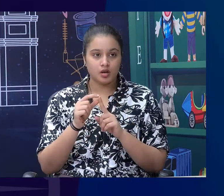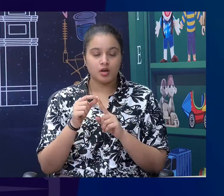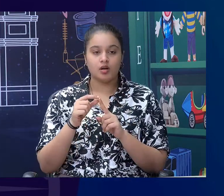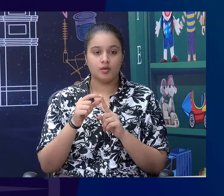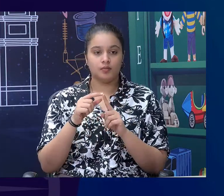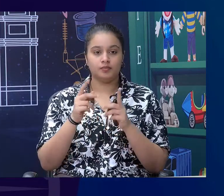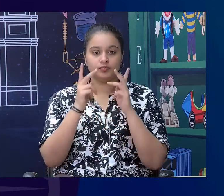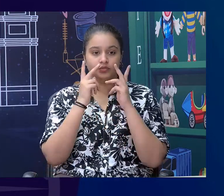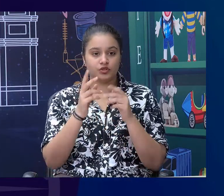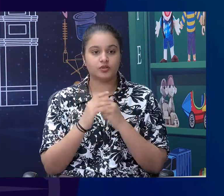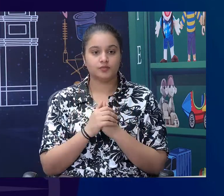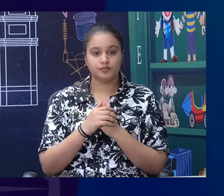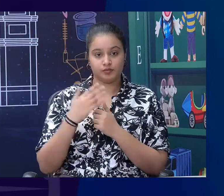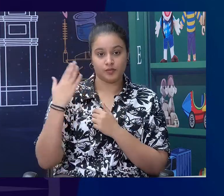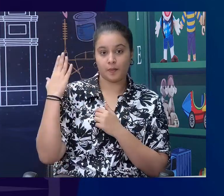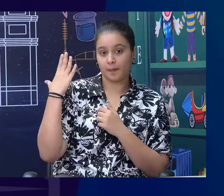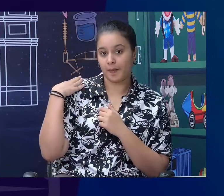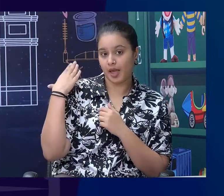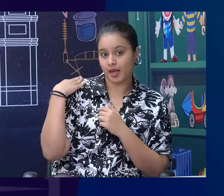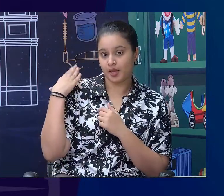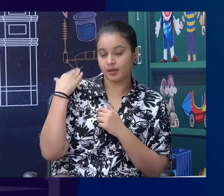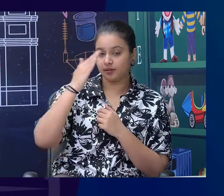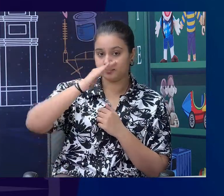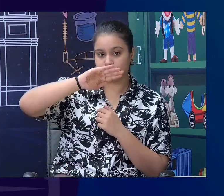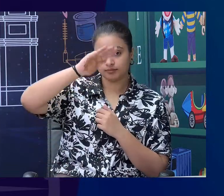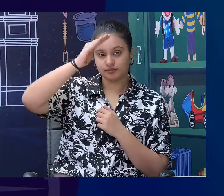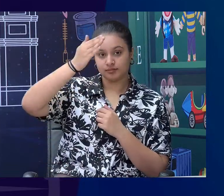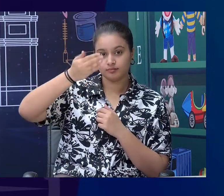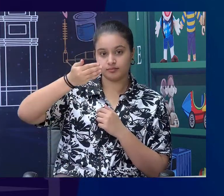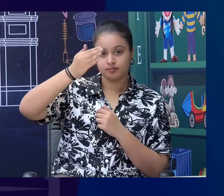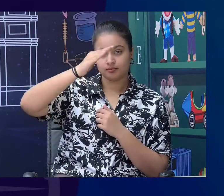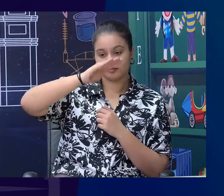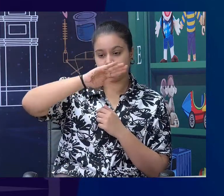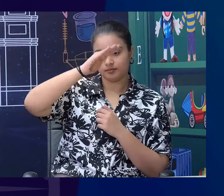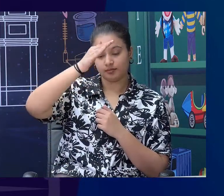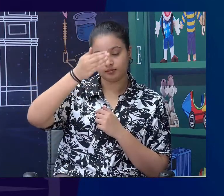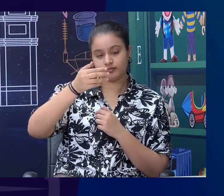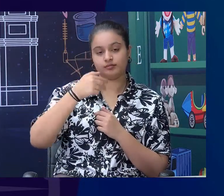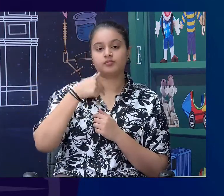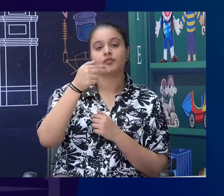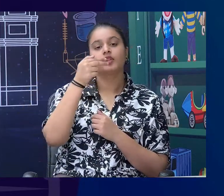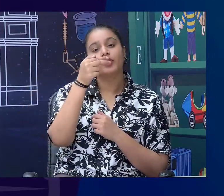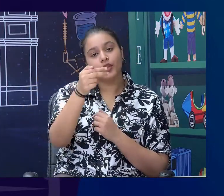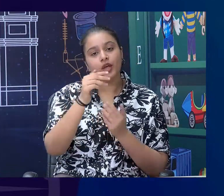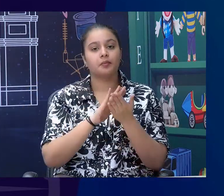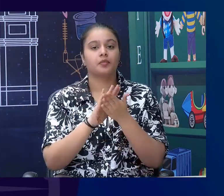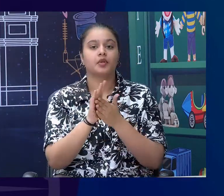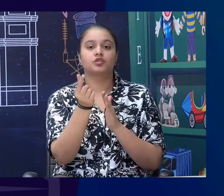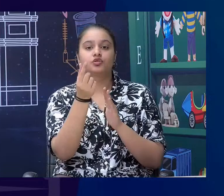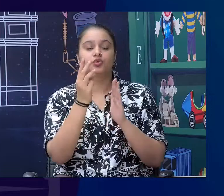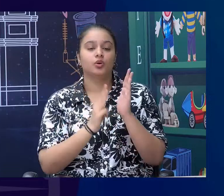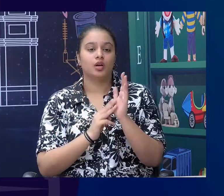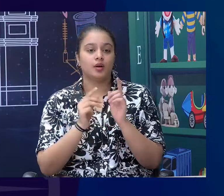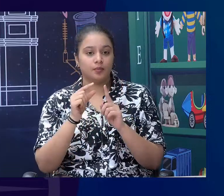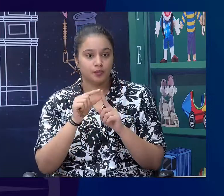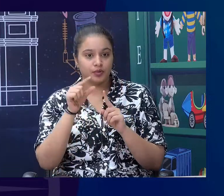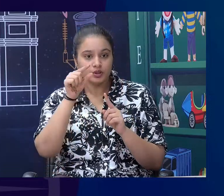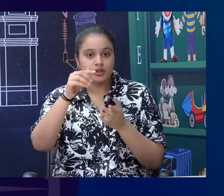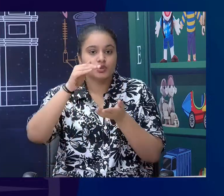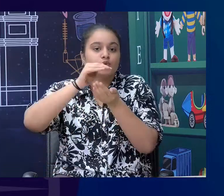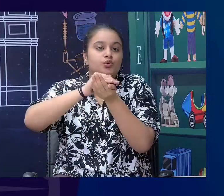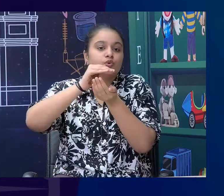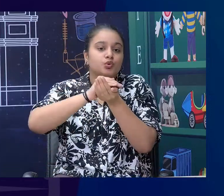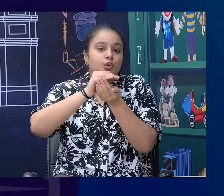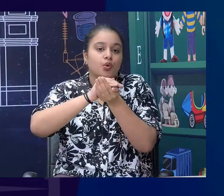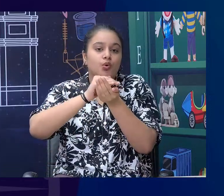screens, this part of camel's body, this part is the hump of the camel, this portion, and it stores a lot of